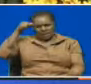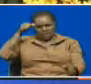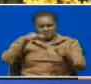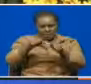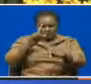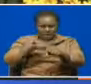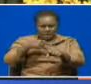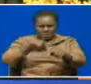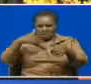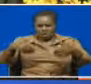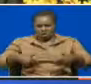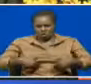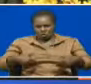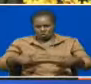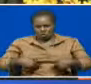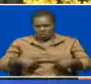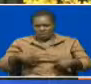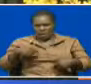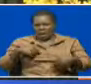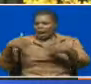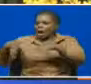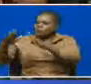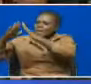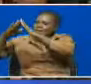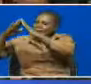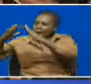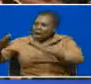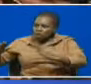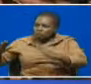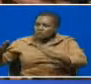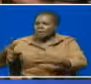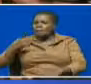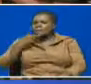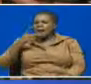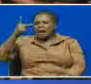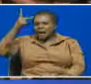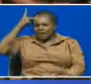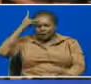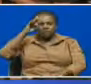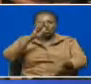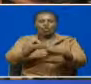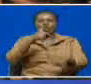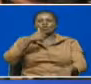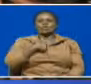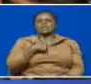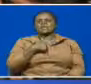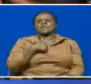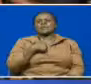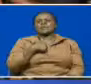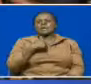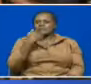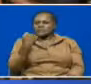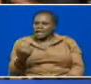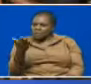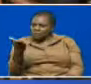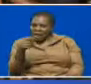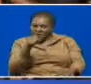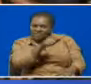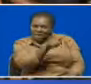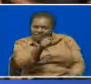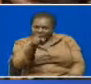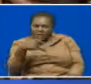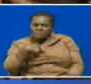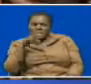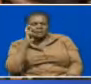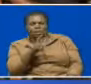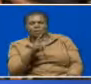a teen, being seen outside the house, my parent will be called. You know, I've seen mtoto wako hapa, hapa na hapa.